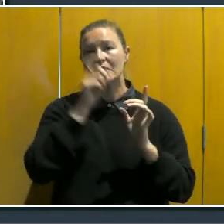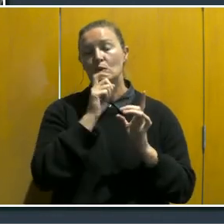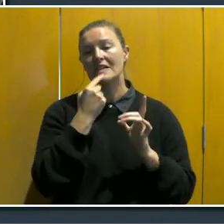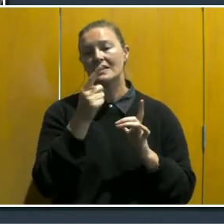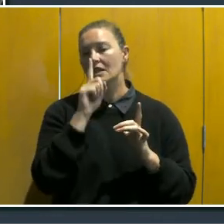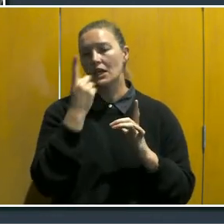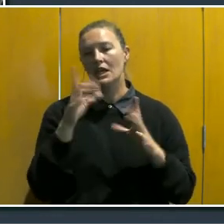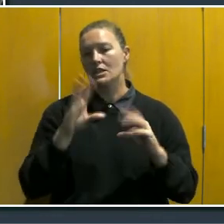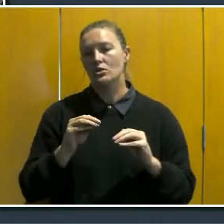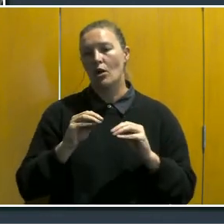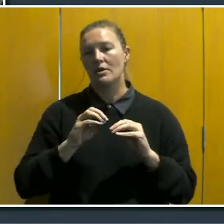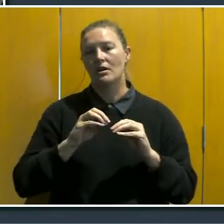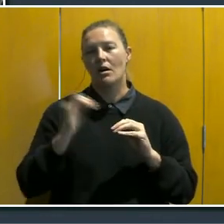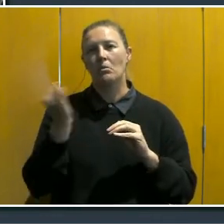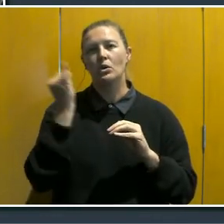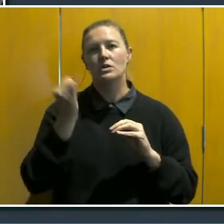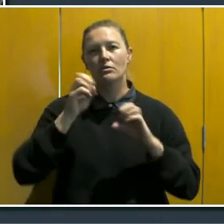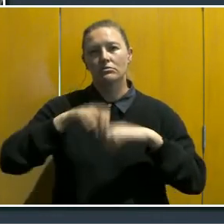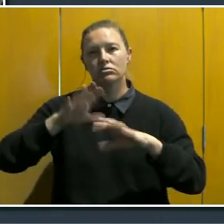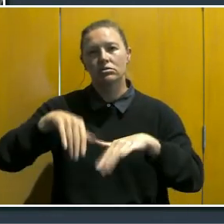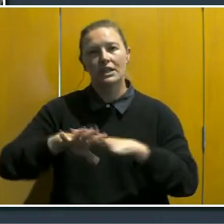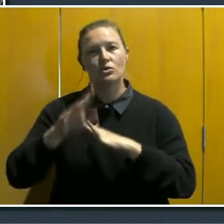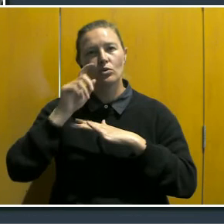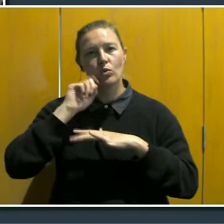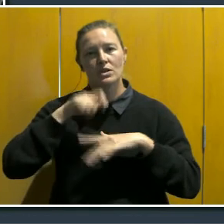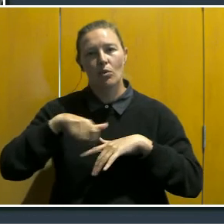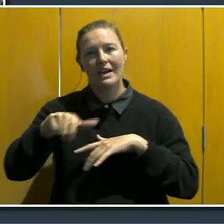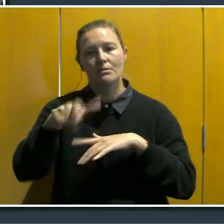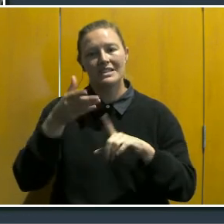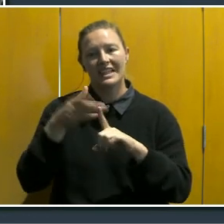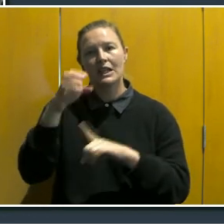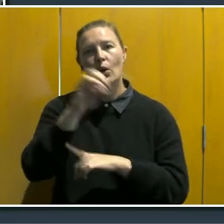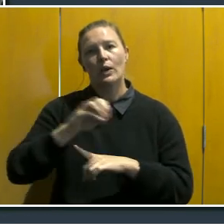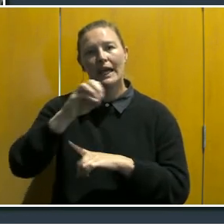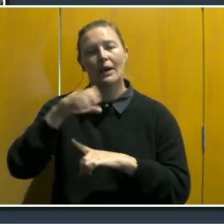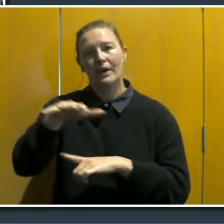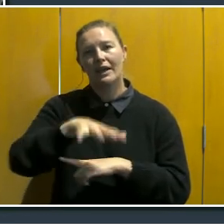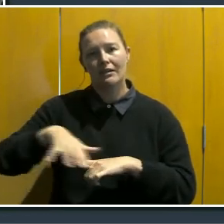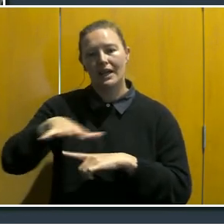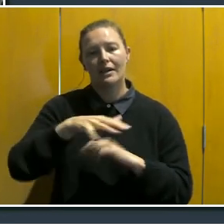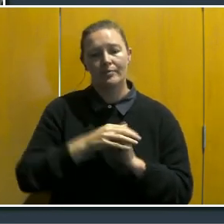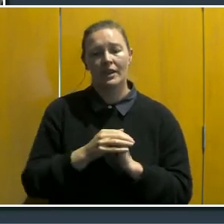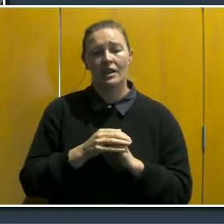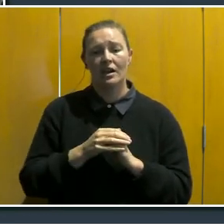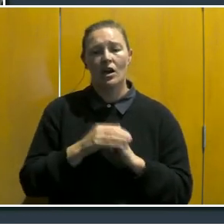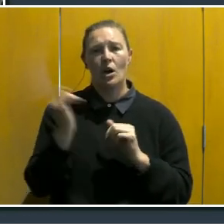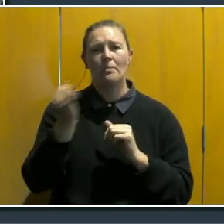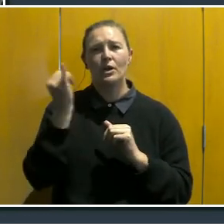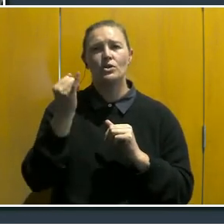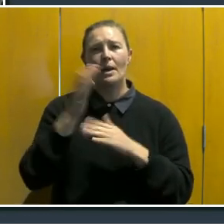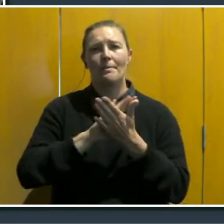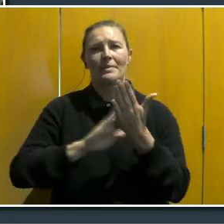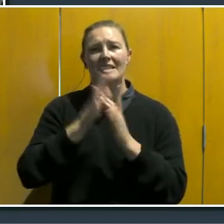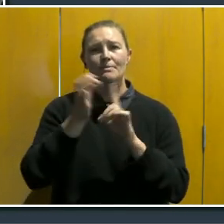to stop pollution into Napier's waterways, especially in the Onikawa area. The pollution has caused Pandora Pond to